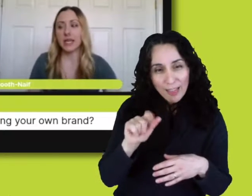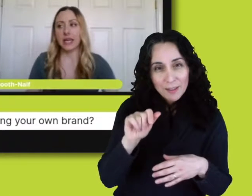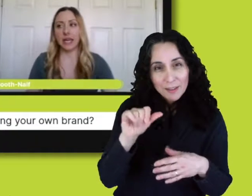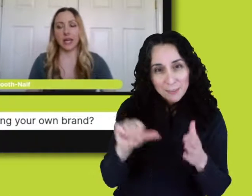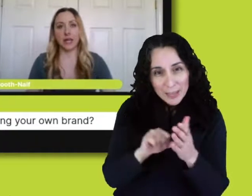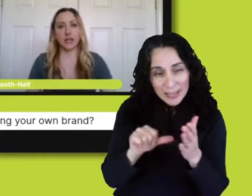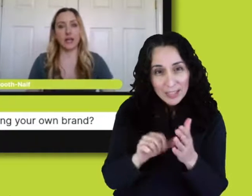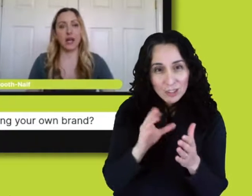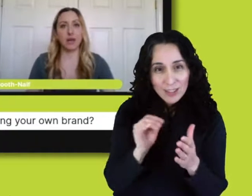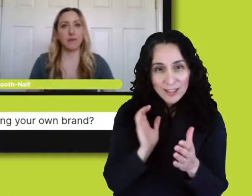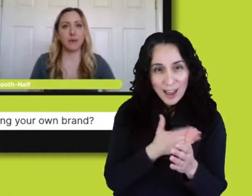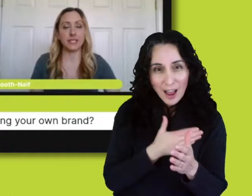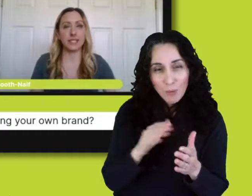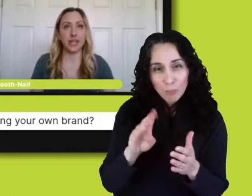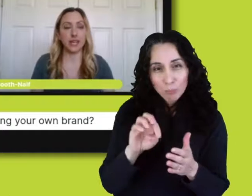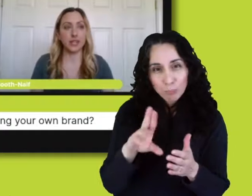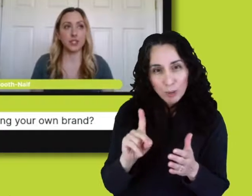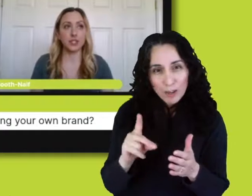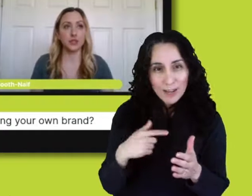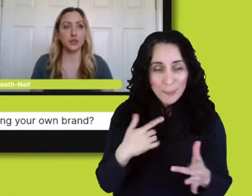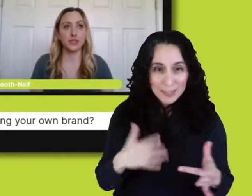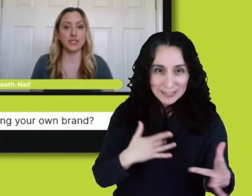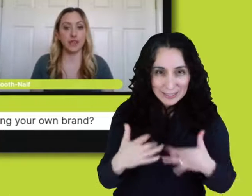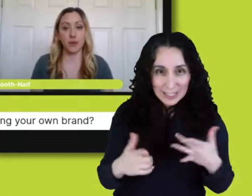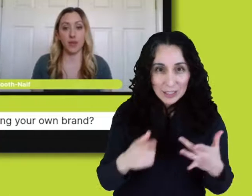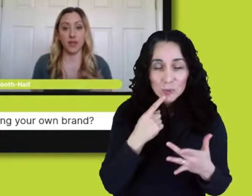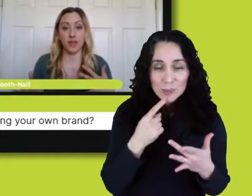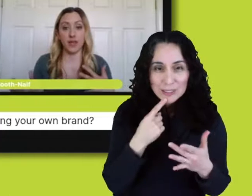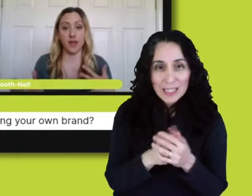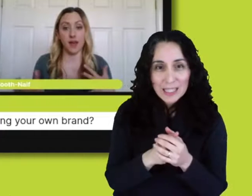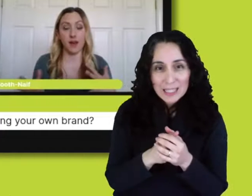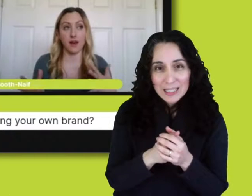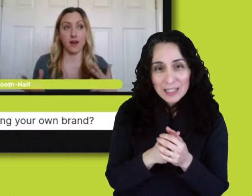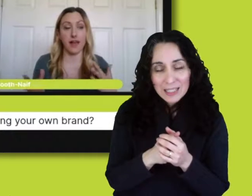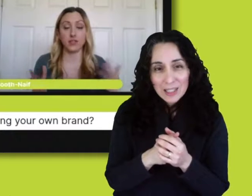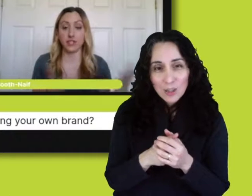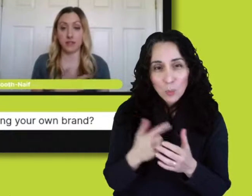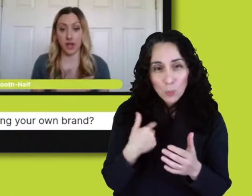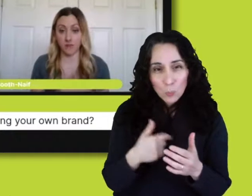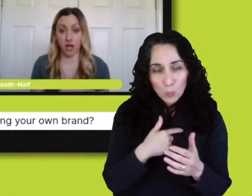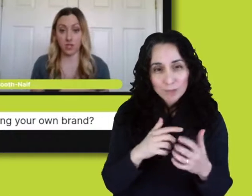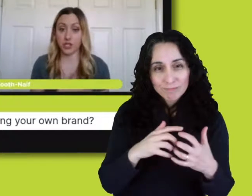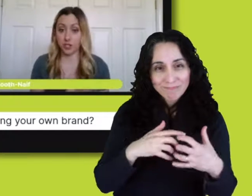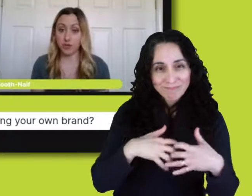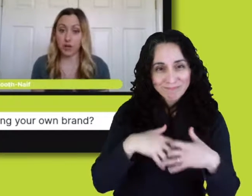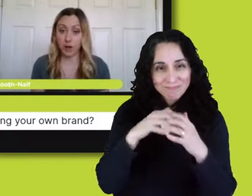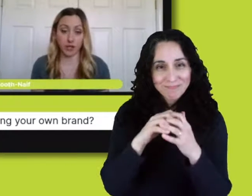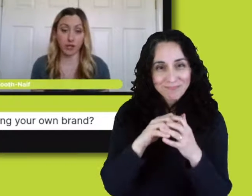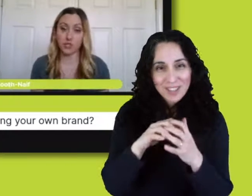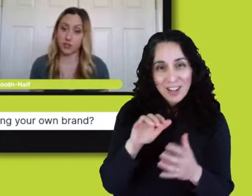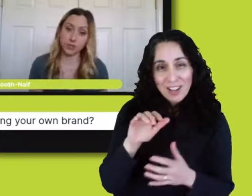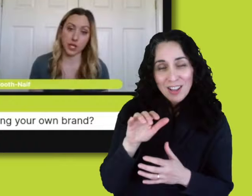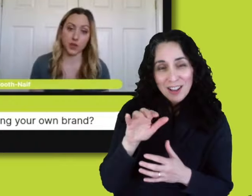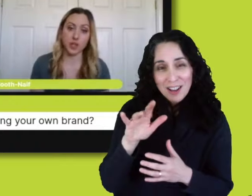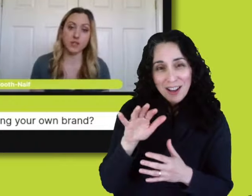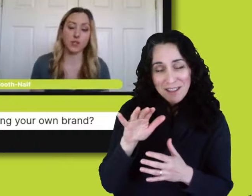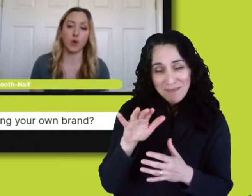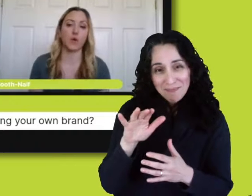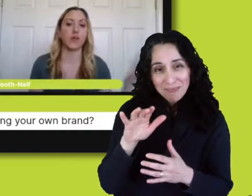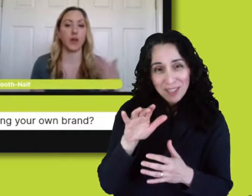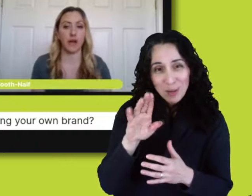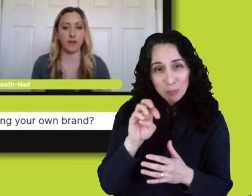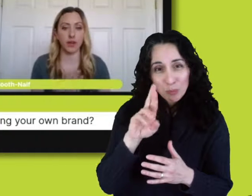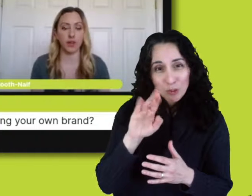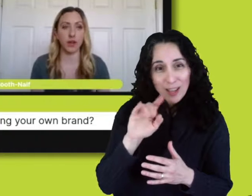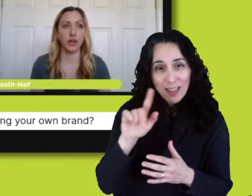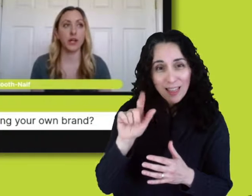brand. And I'm excited to say that we have launched her Briella's YouTube channel.